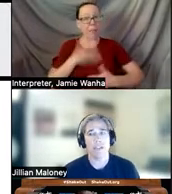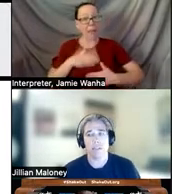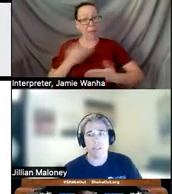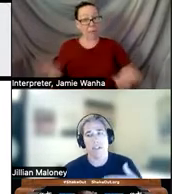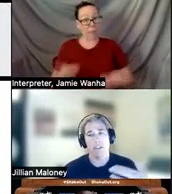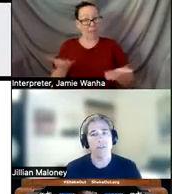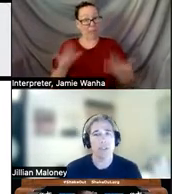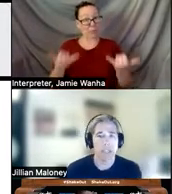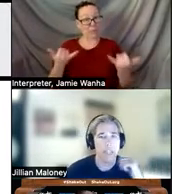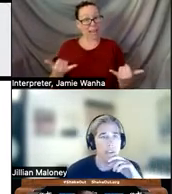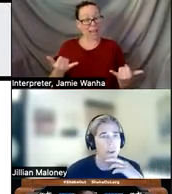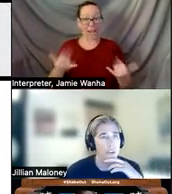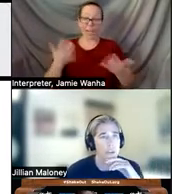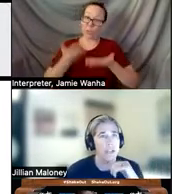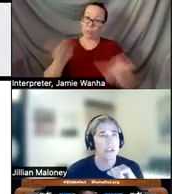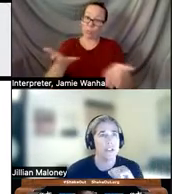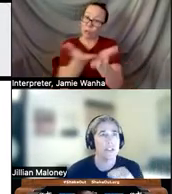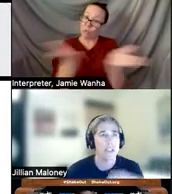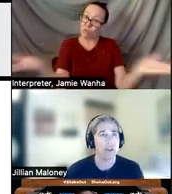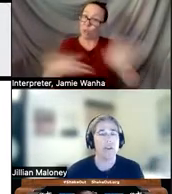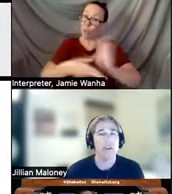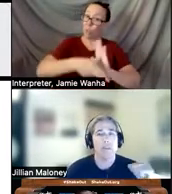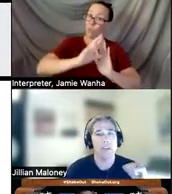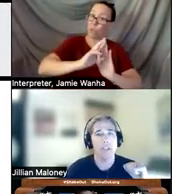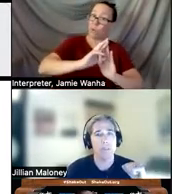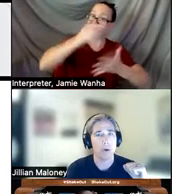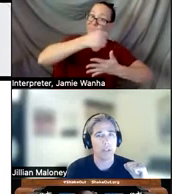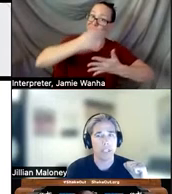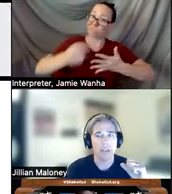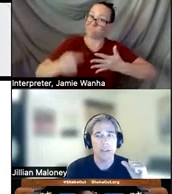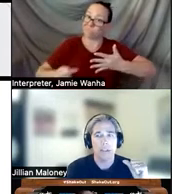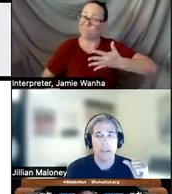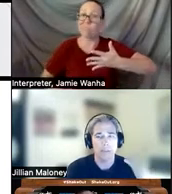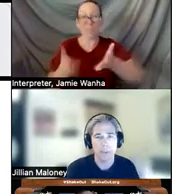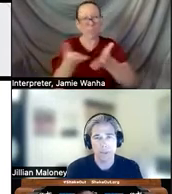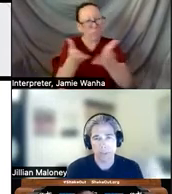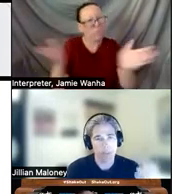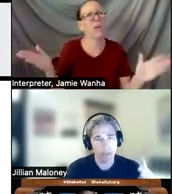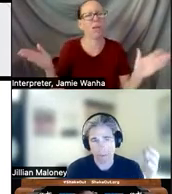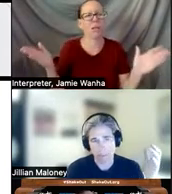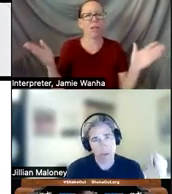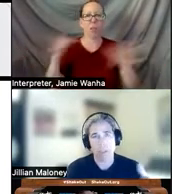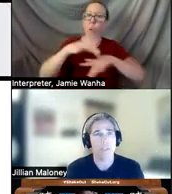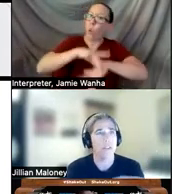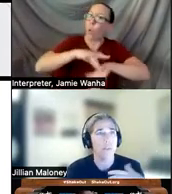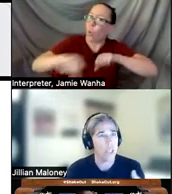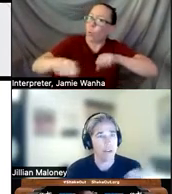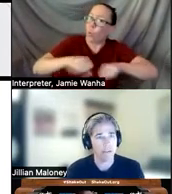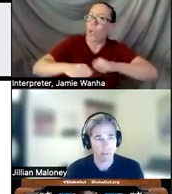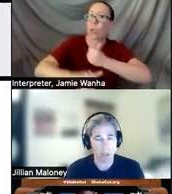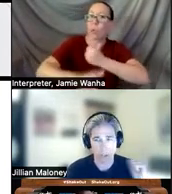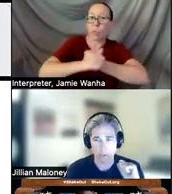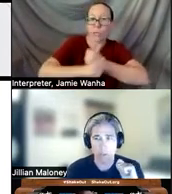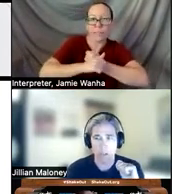at the faulting and earthquake hazard in San Diego pretty broadly, with specific focus on the Rose